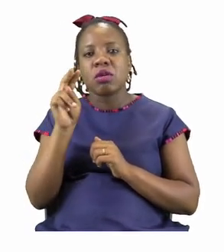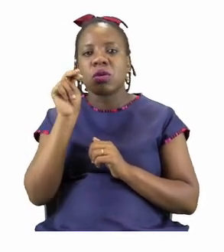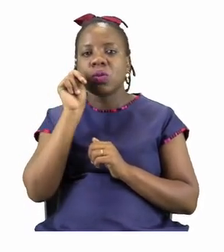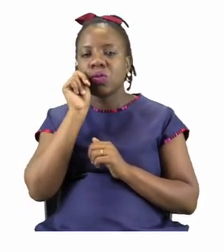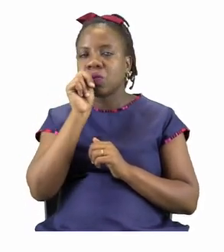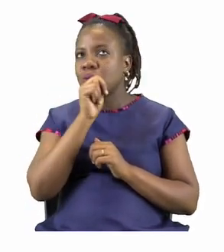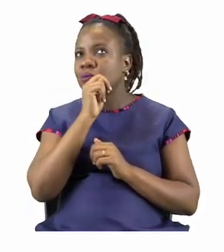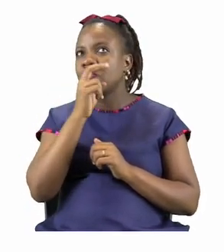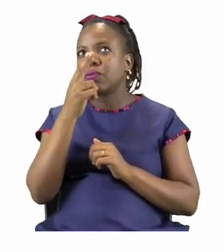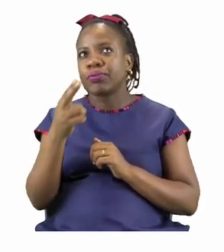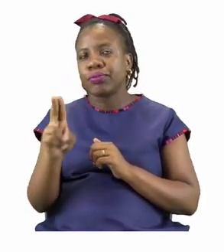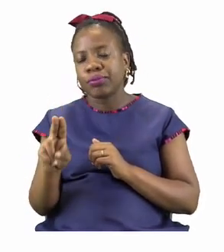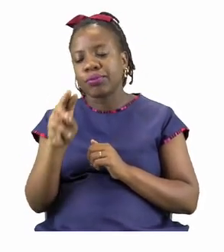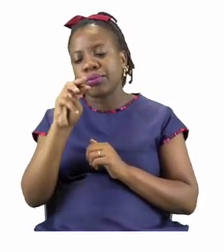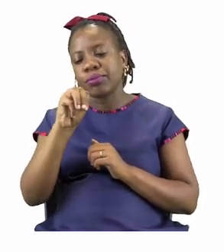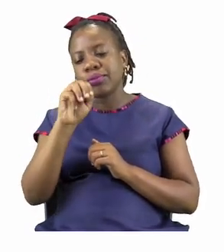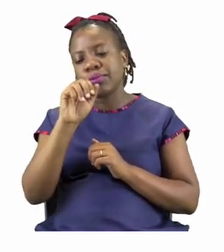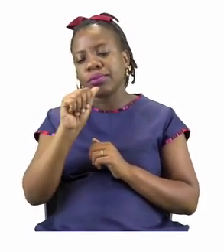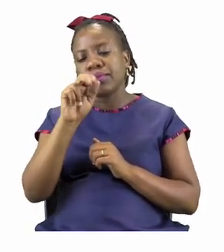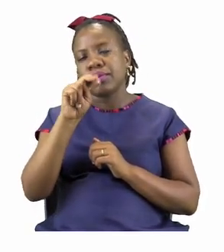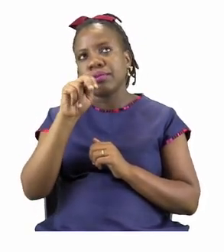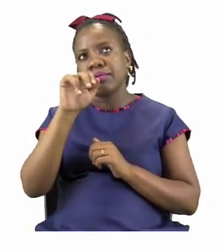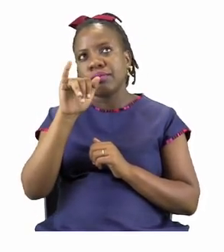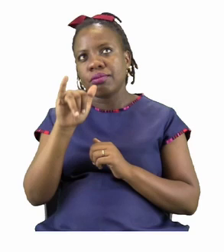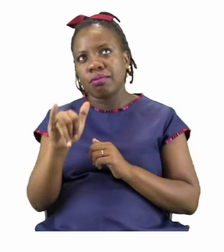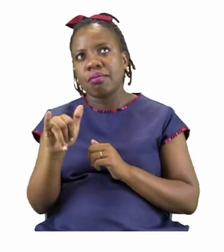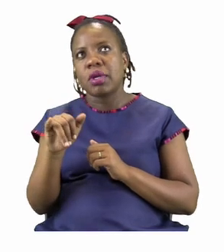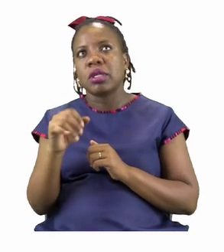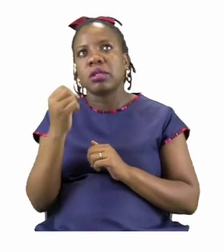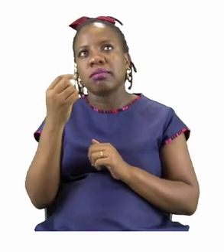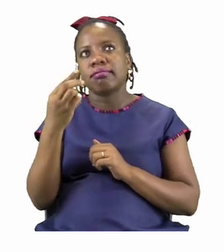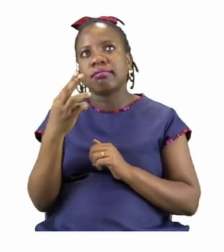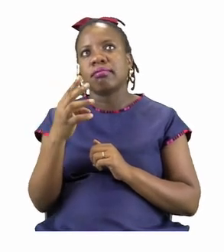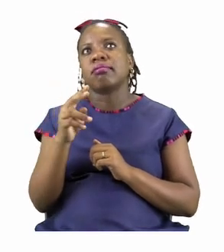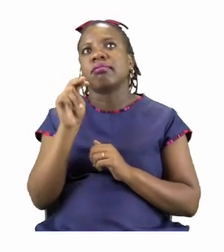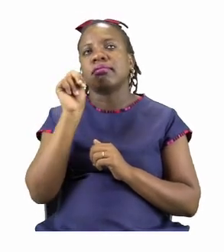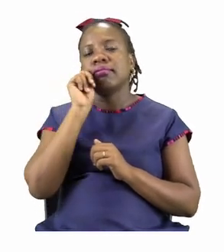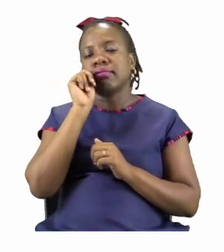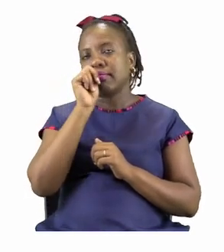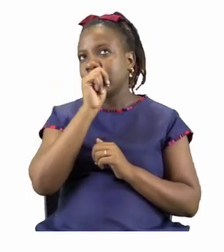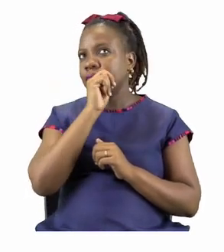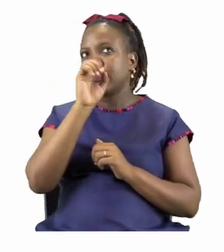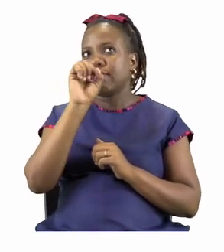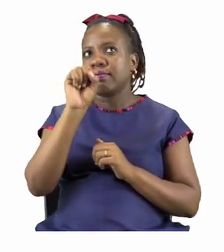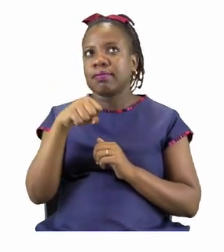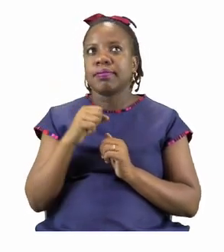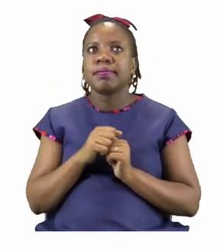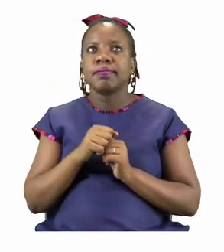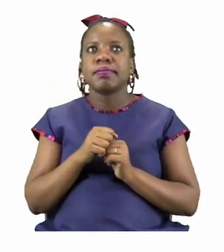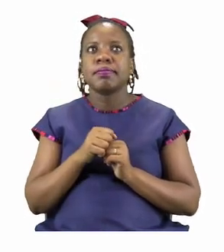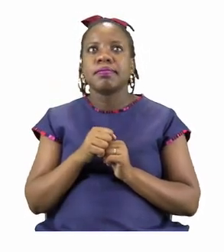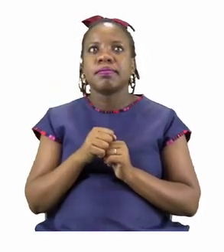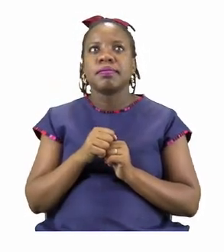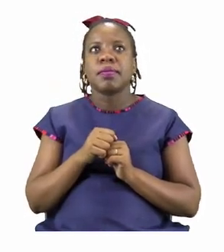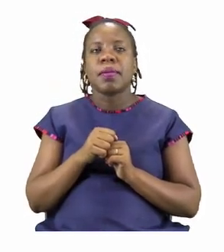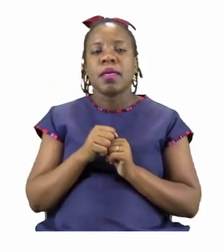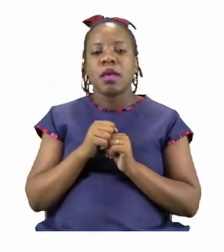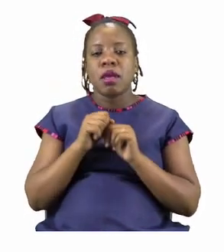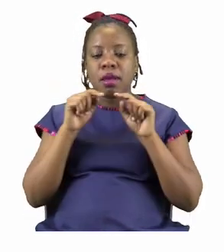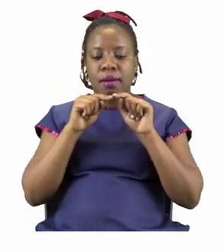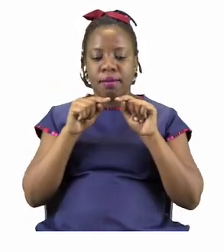There it says, when do we use some or any?